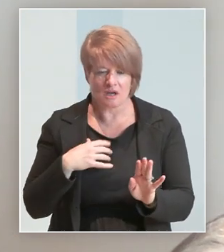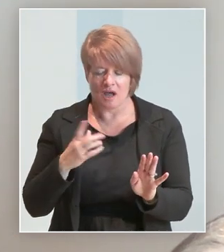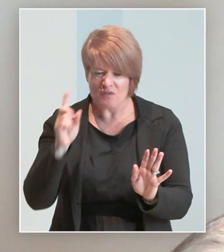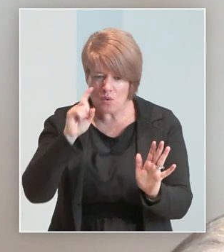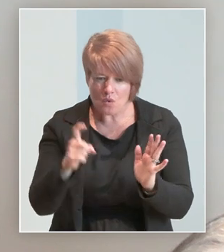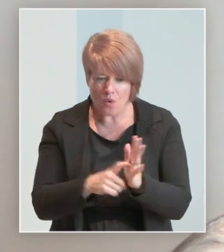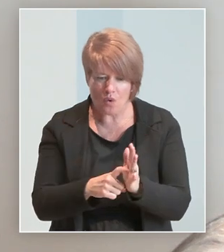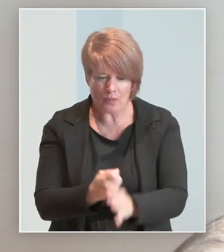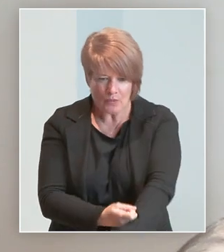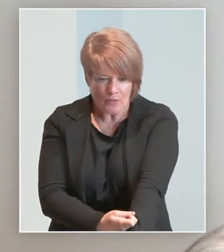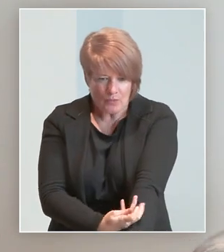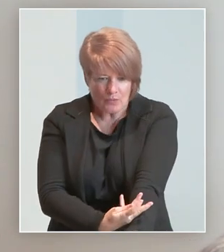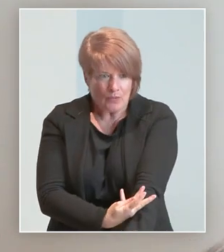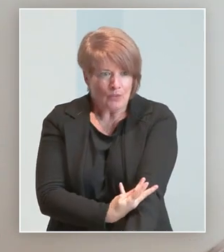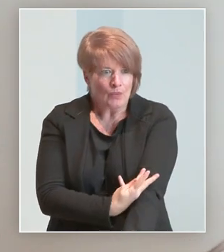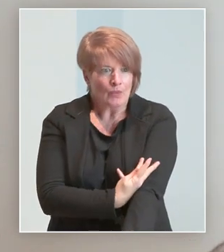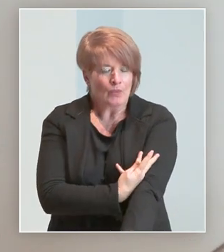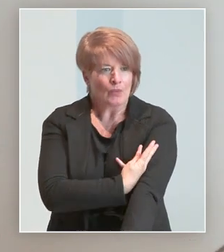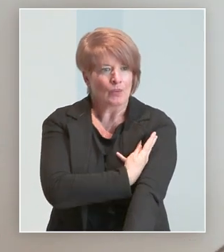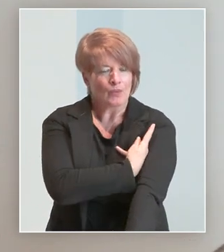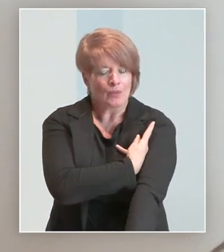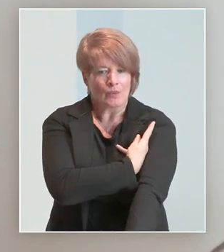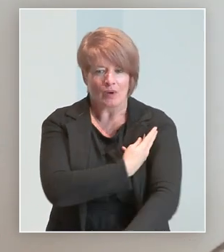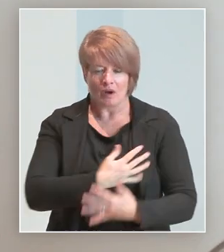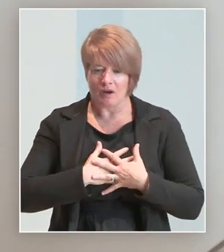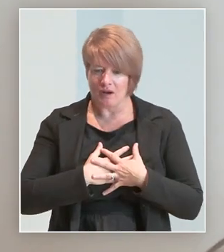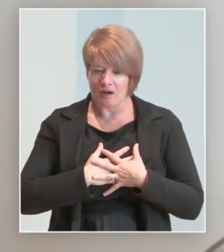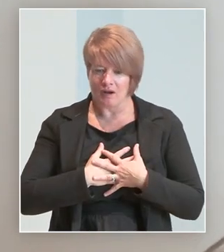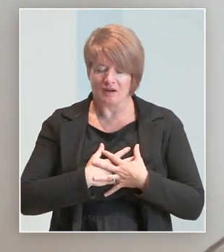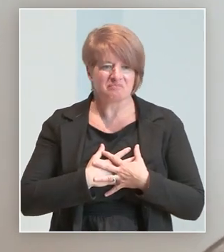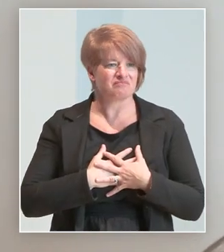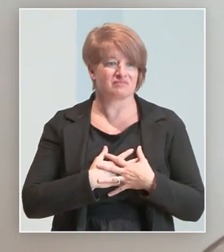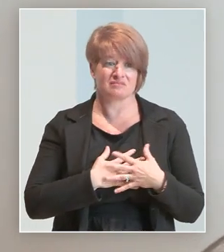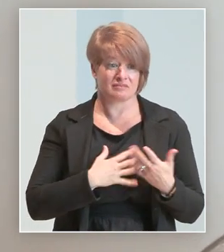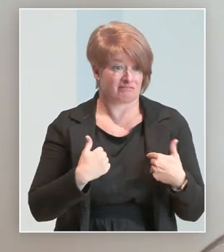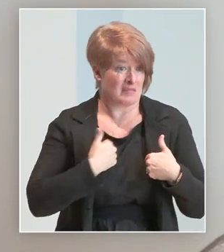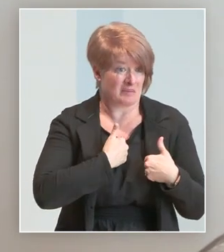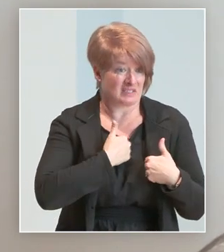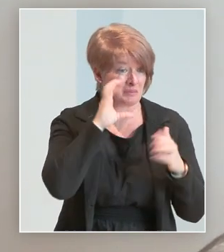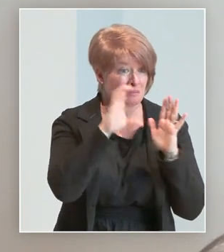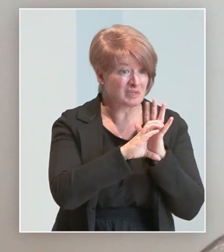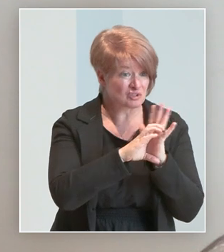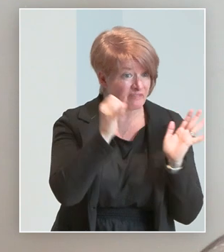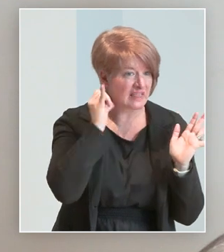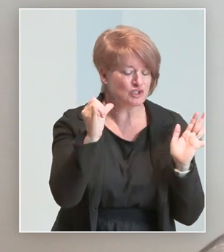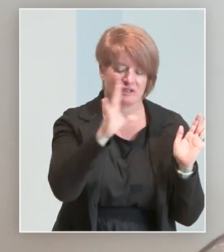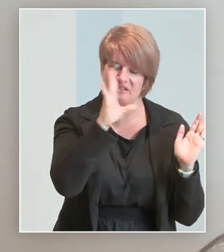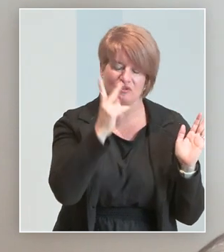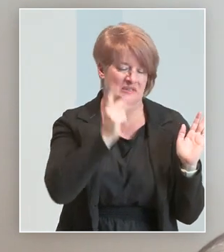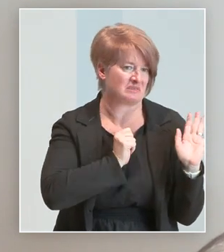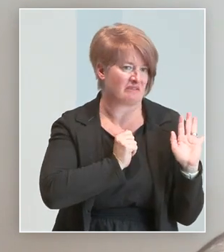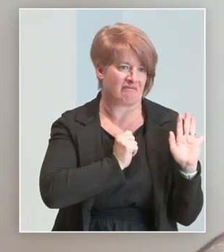my flesh stands on attention. I've never seen a photo of lynching. 19 years from now,